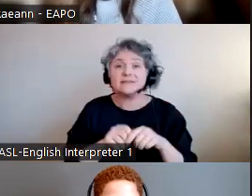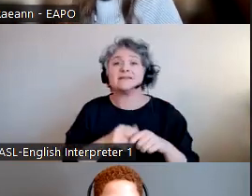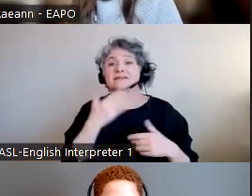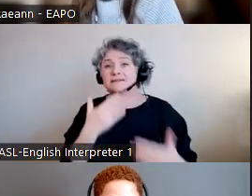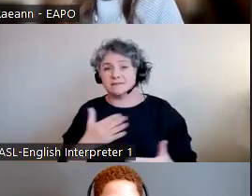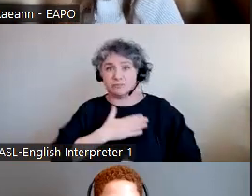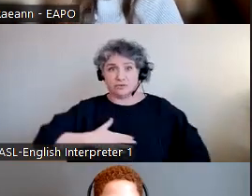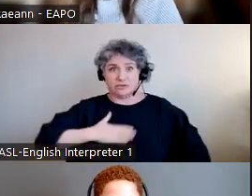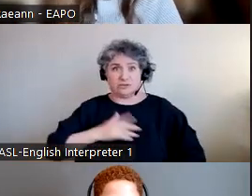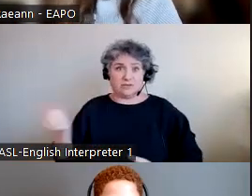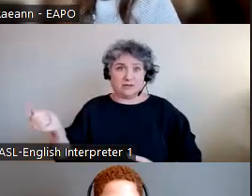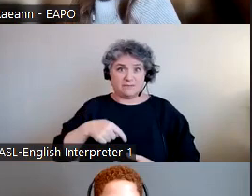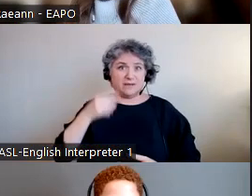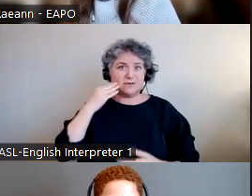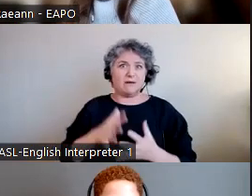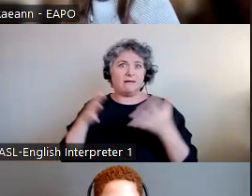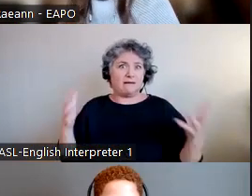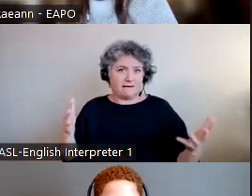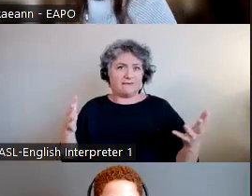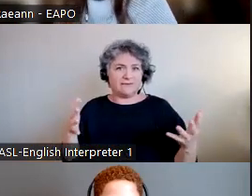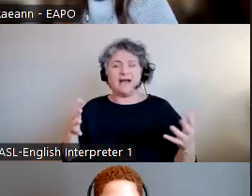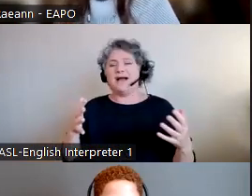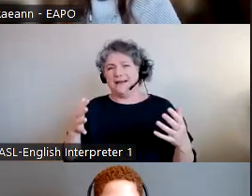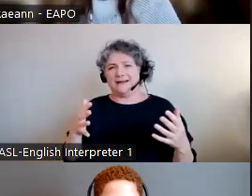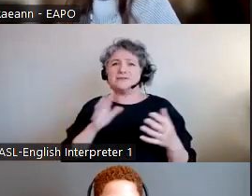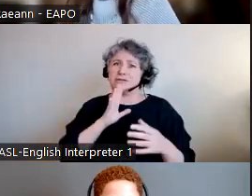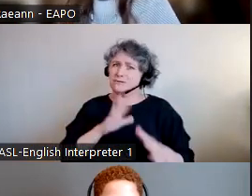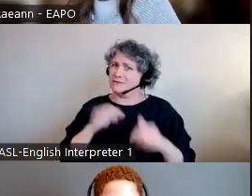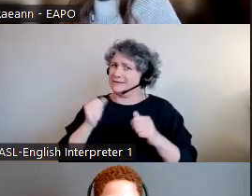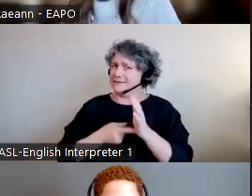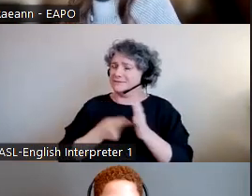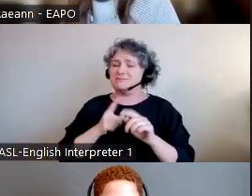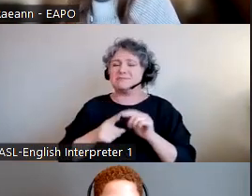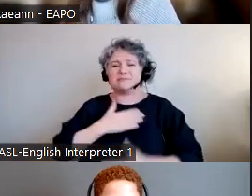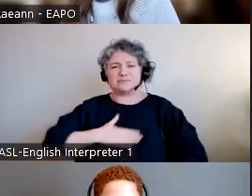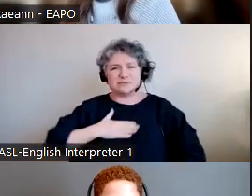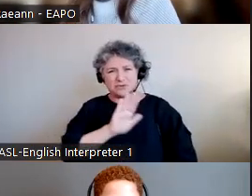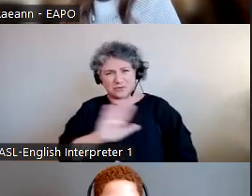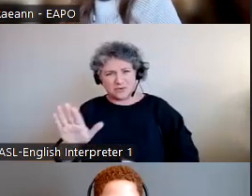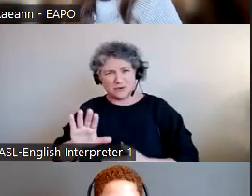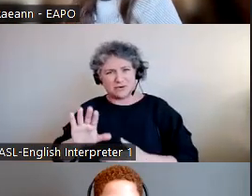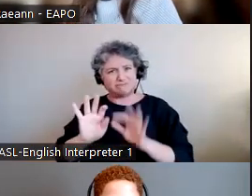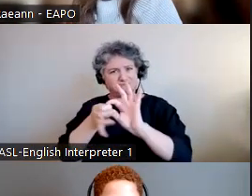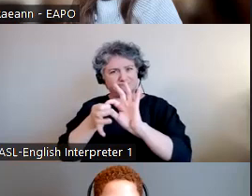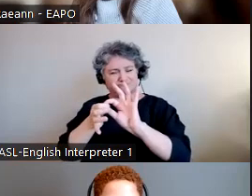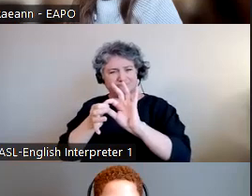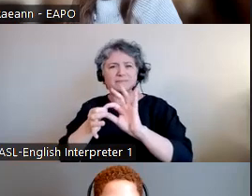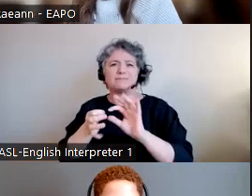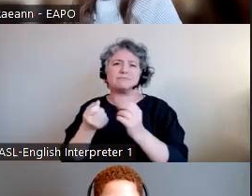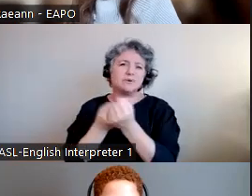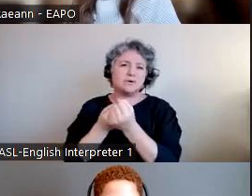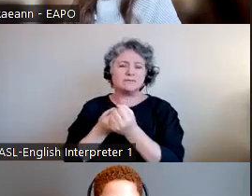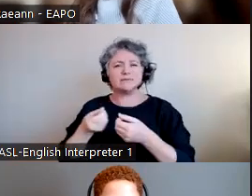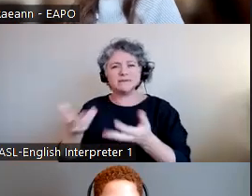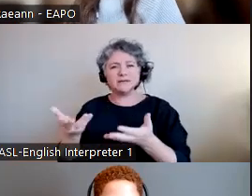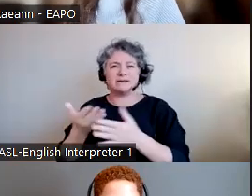we know there's lots of, we go talk too fast sometimes, but we do appreciate your assistance in covering this and providing accessibility of